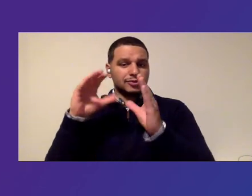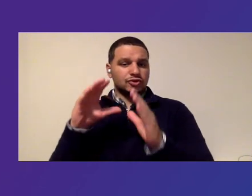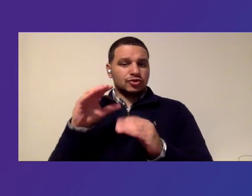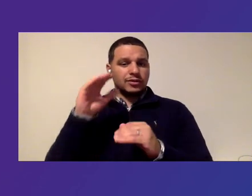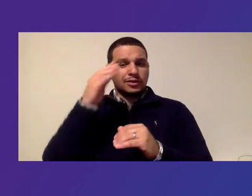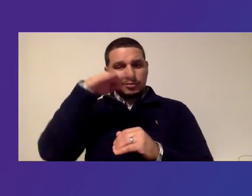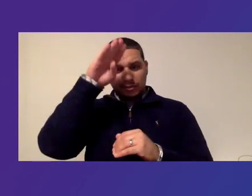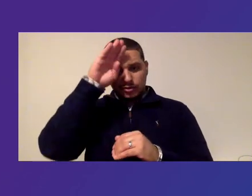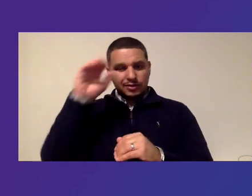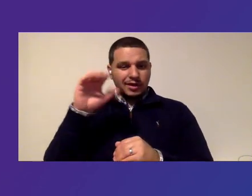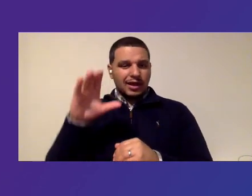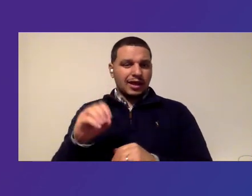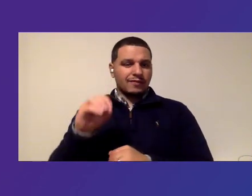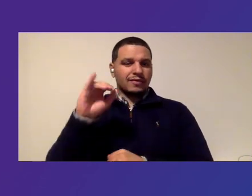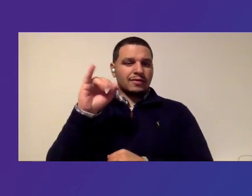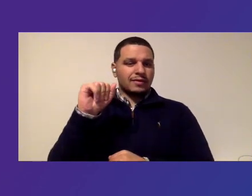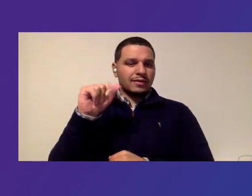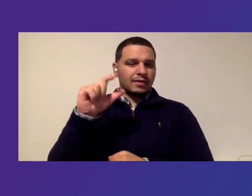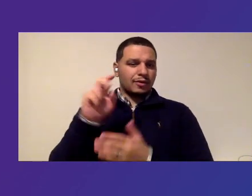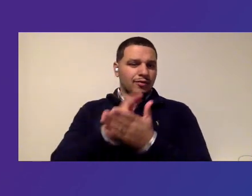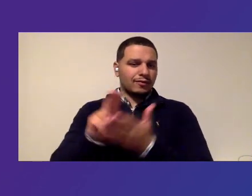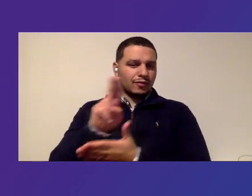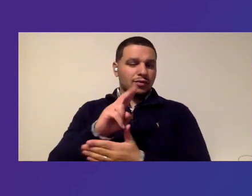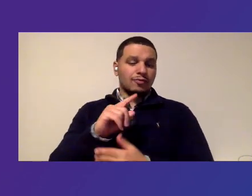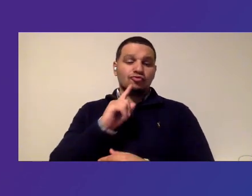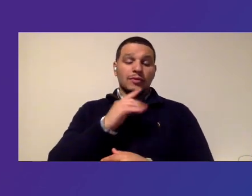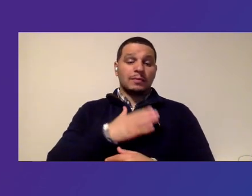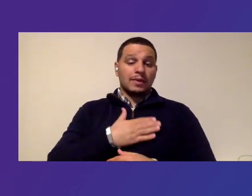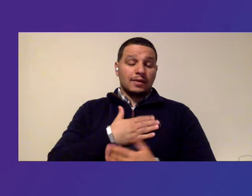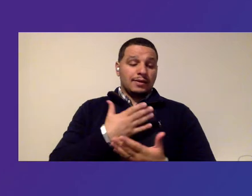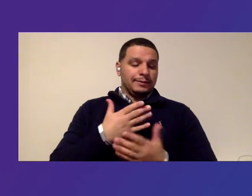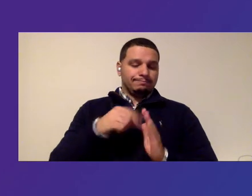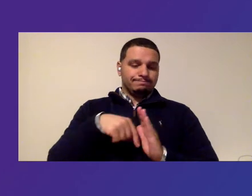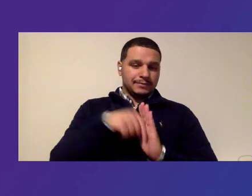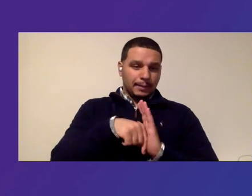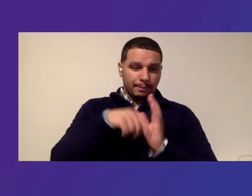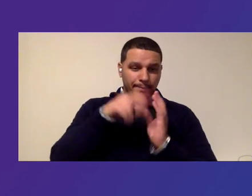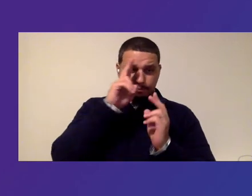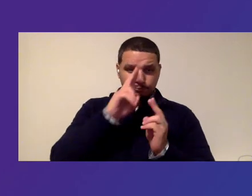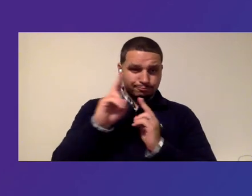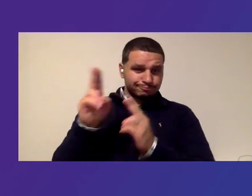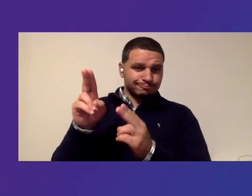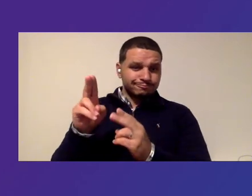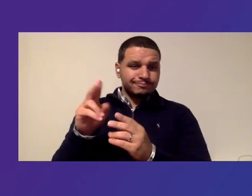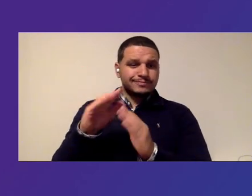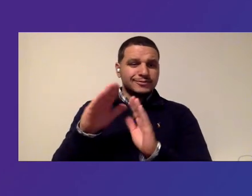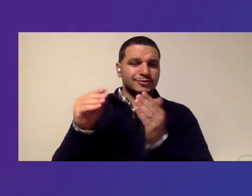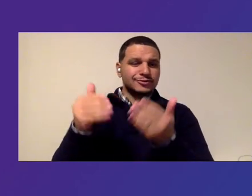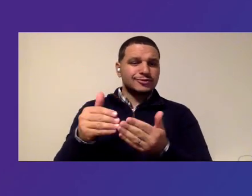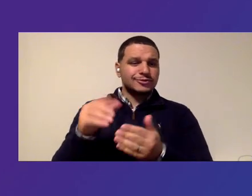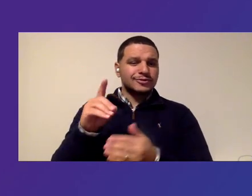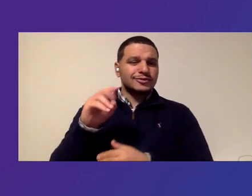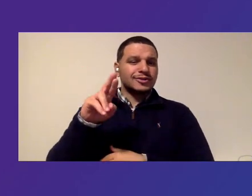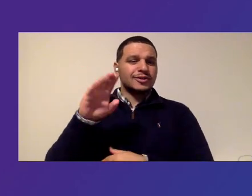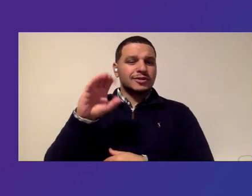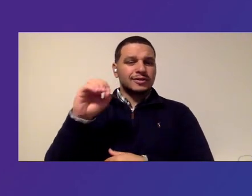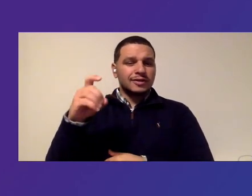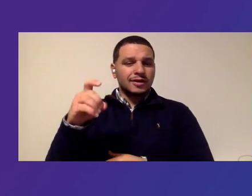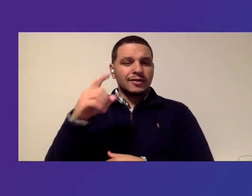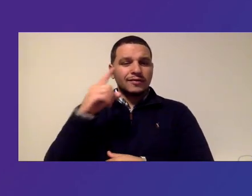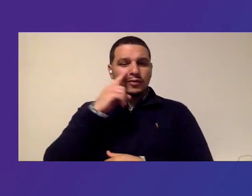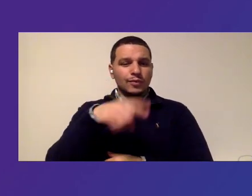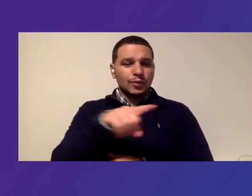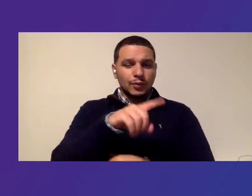Africa at Yale University. It is my deep honor to introduce Dr. Cox and for y'all to